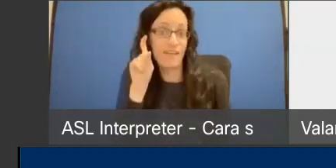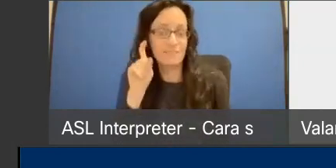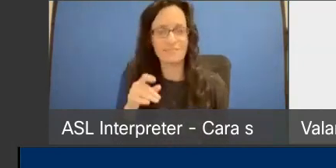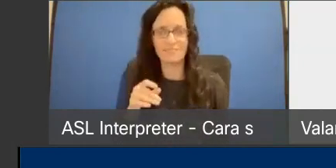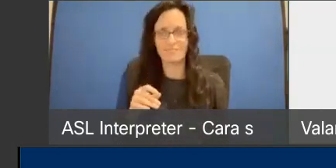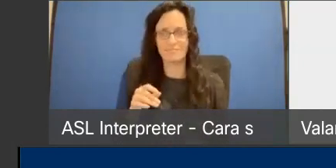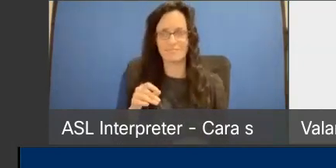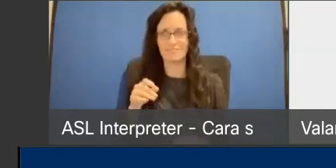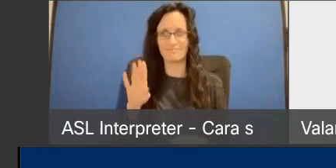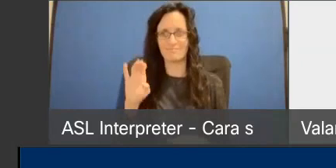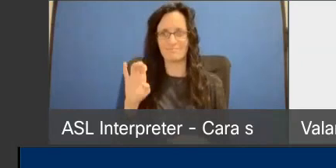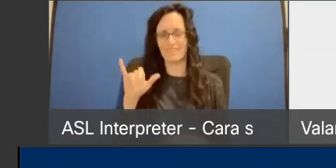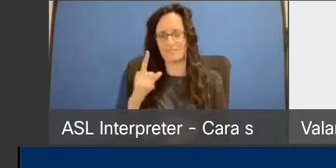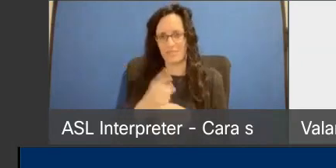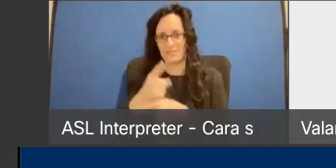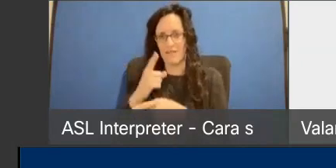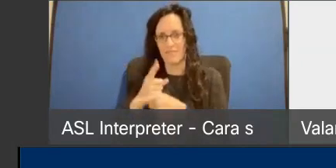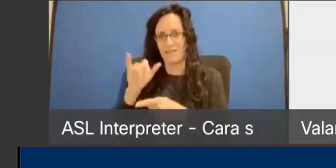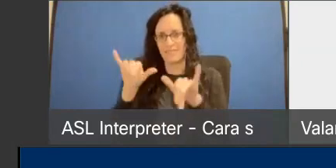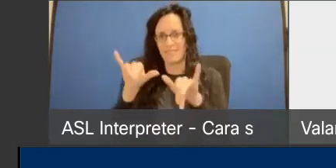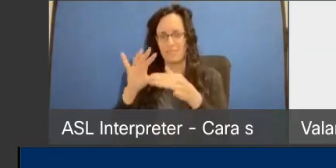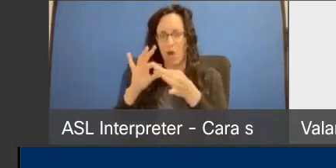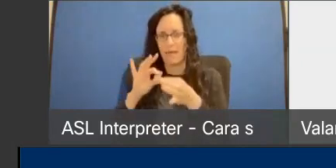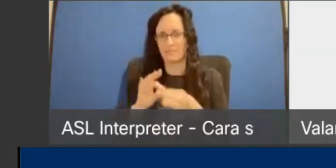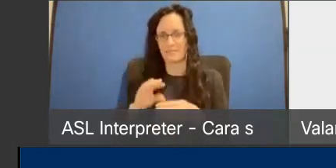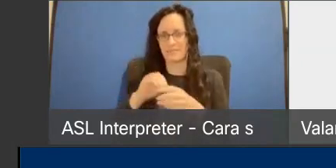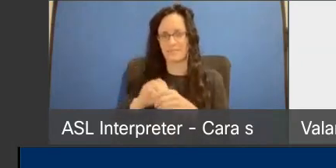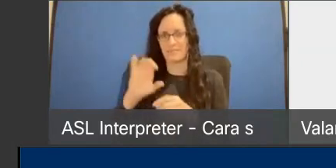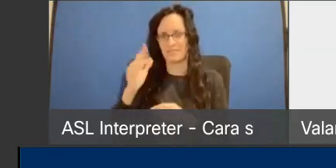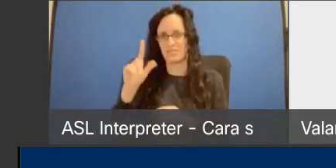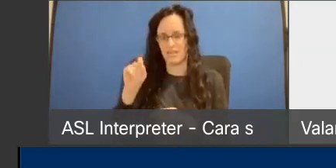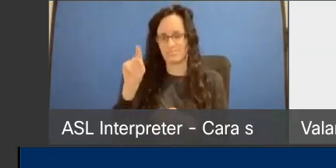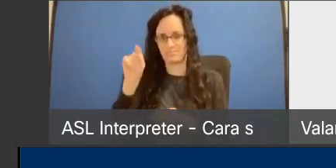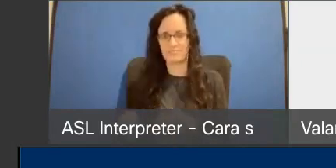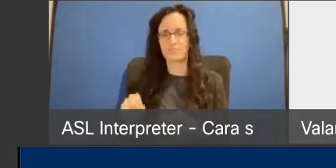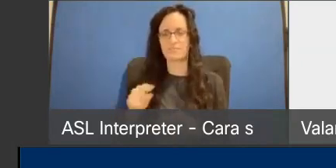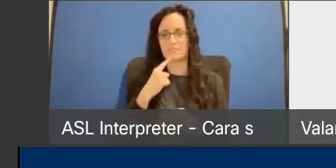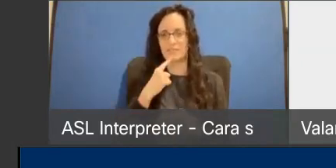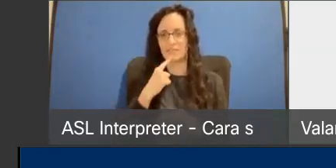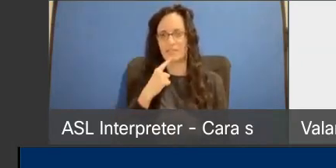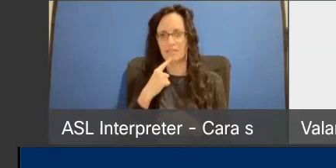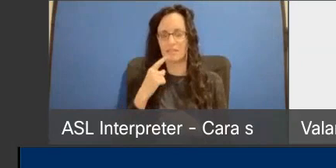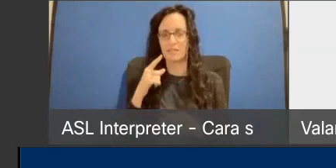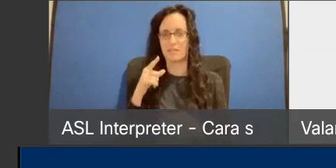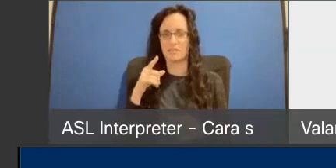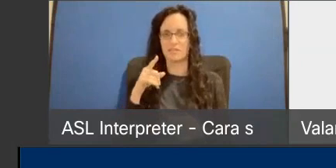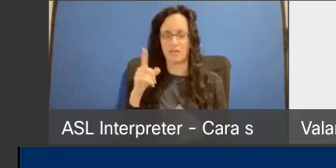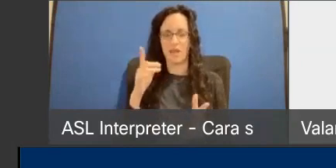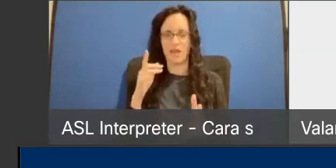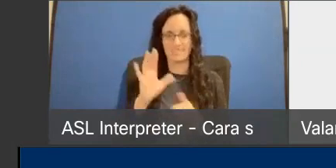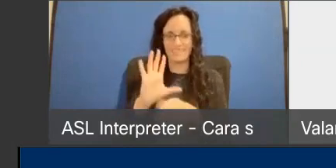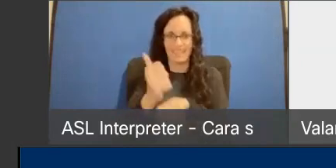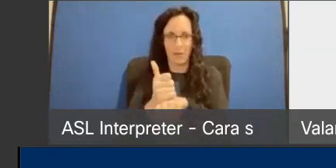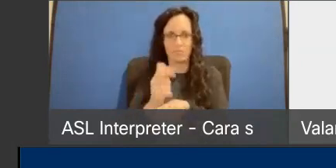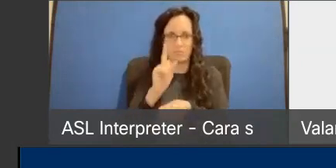Right. That's what we're seeing in the chat, Larry, is that it's basically you're setting up a no answer. There's